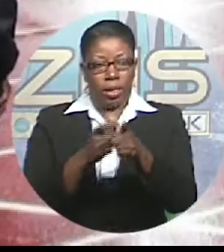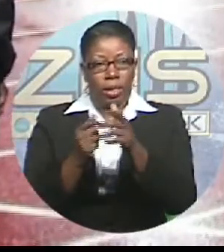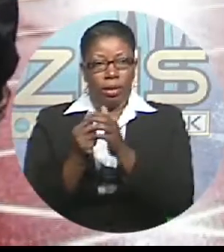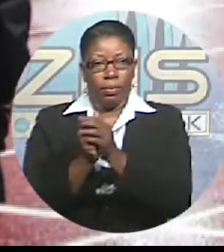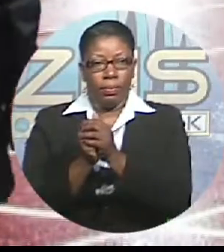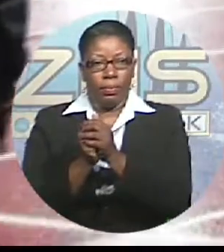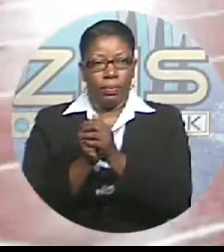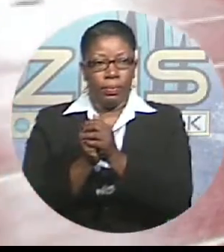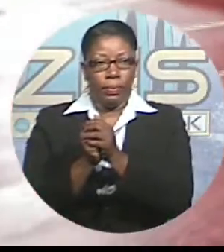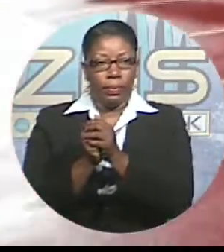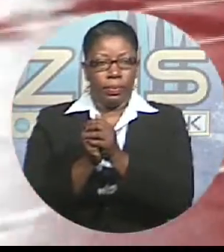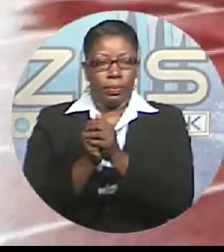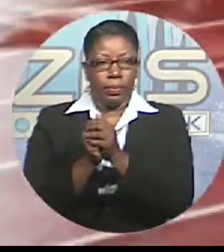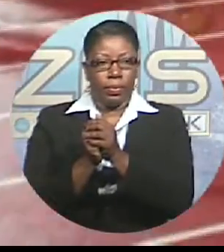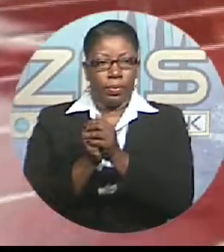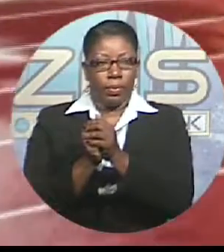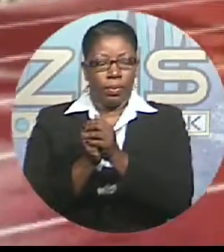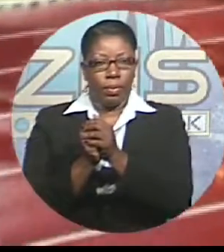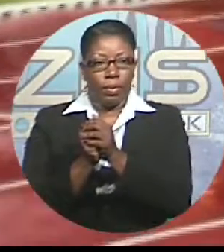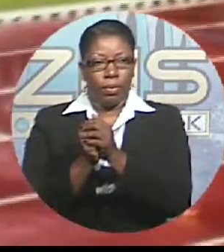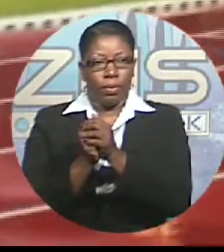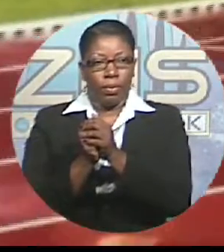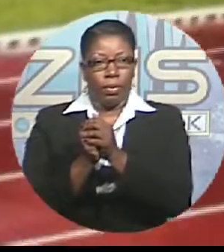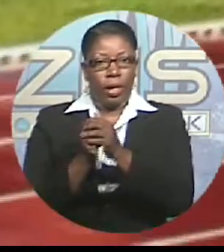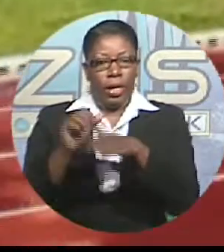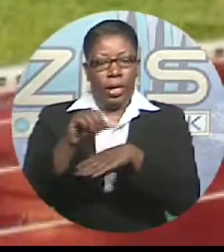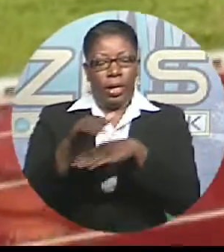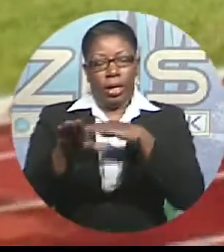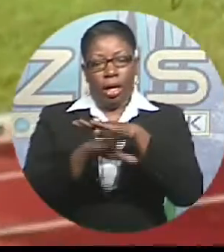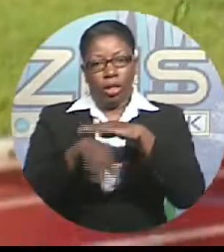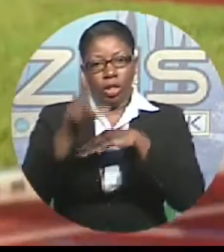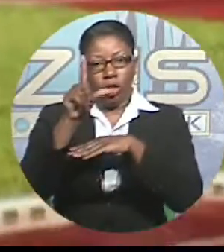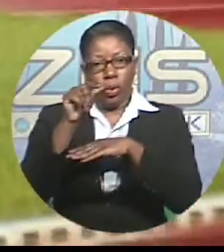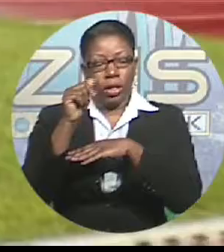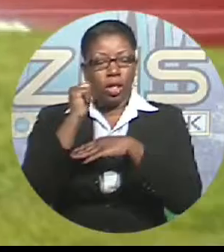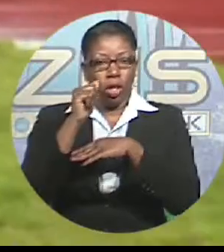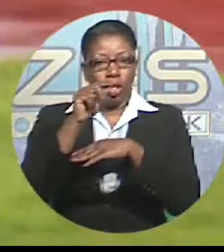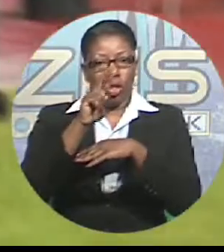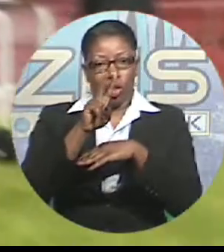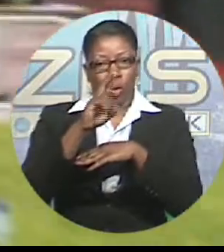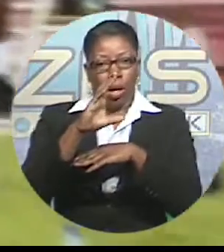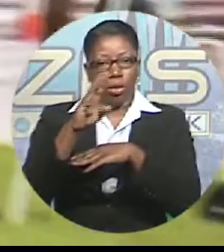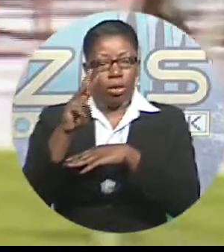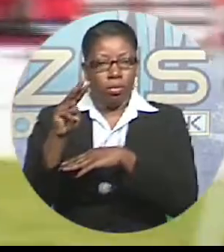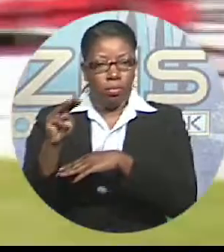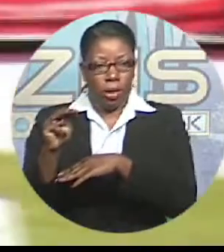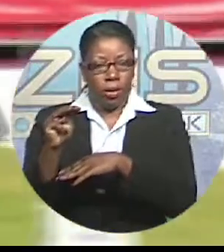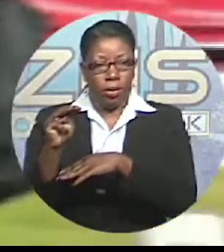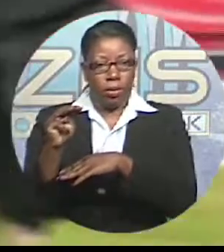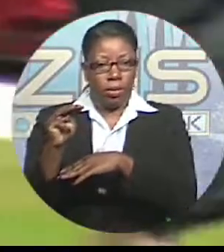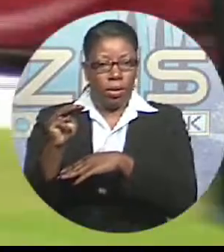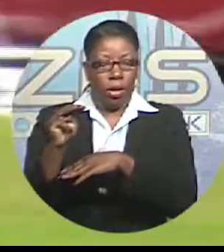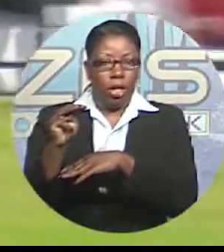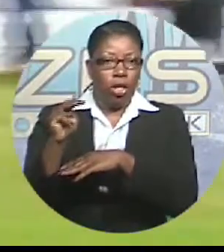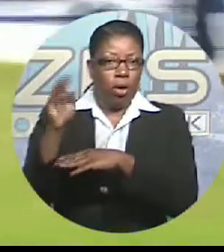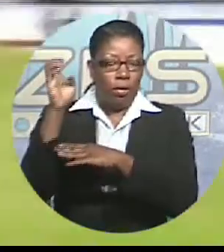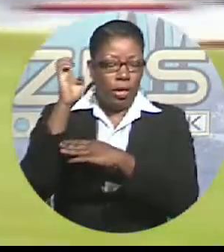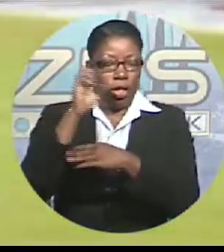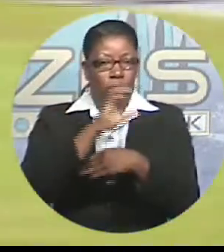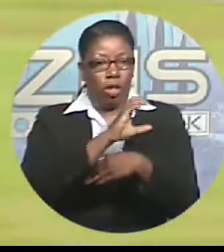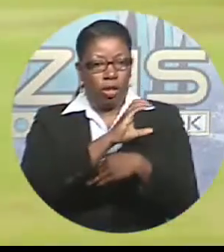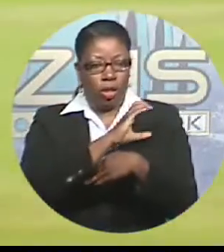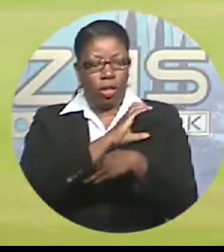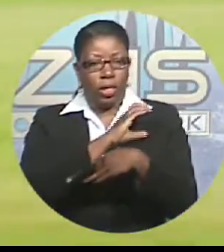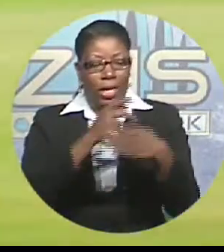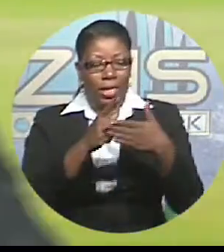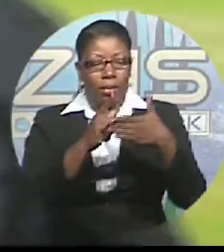the middle of the track, lane 4 to be exact, in the under-20 girls 200 meters, and Makia White is in lane 7. Ian Kerr's time in the